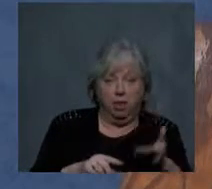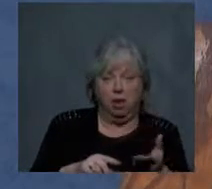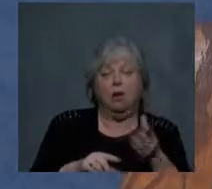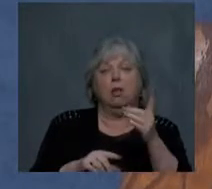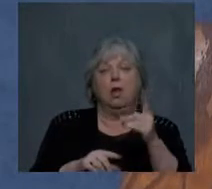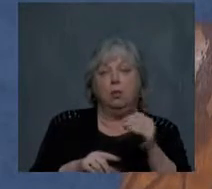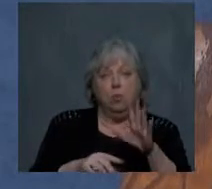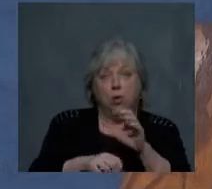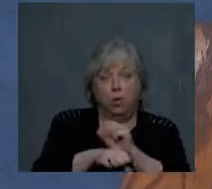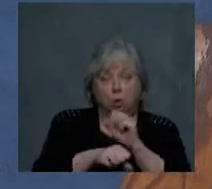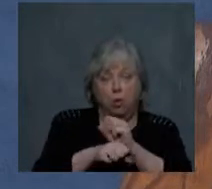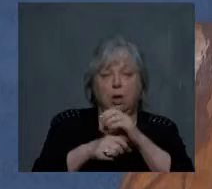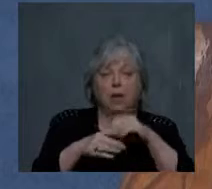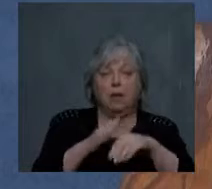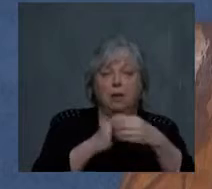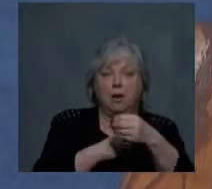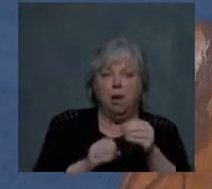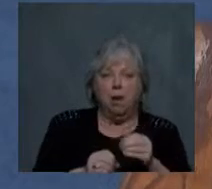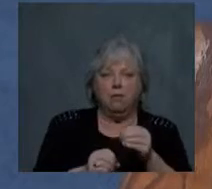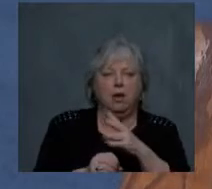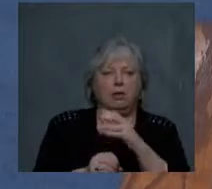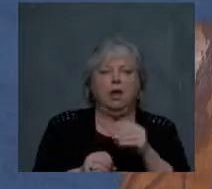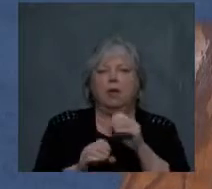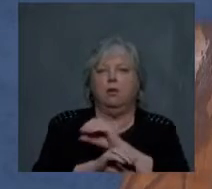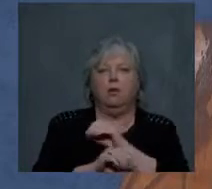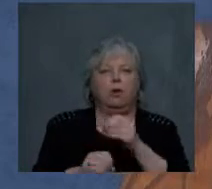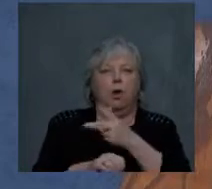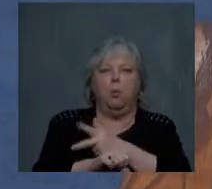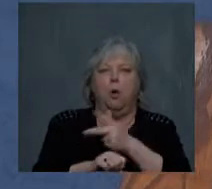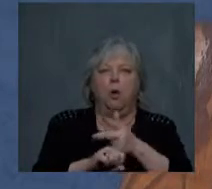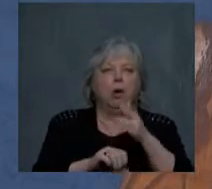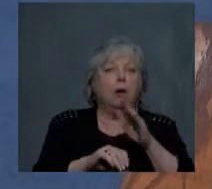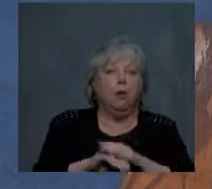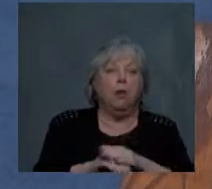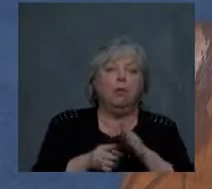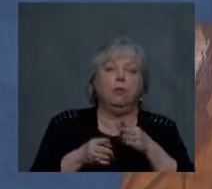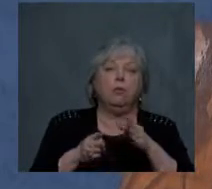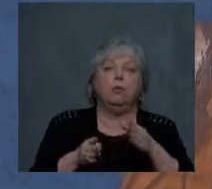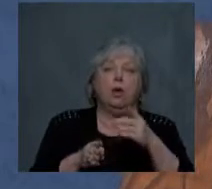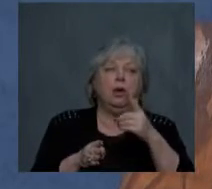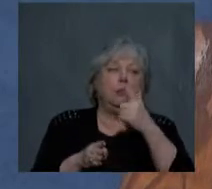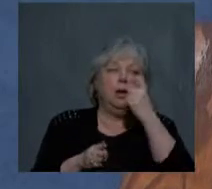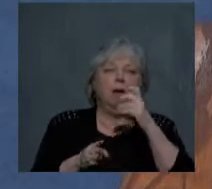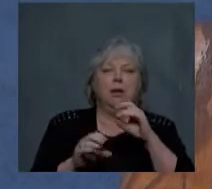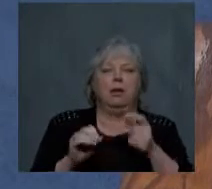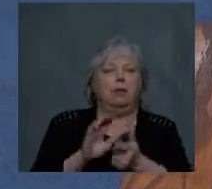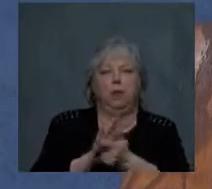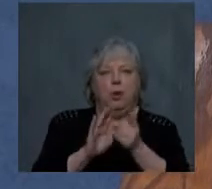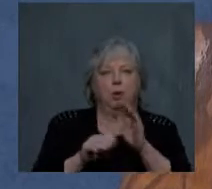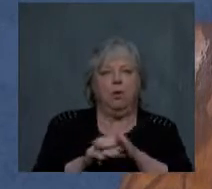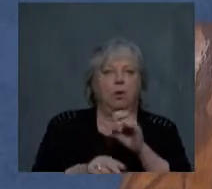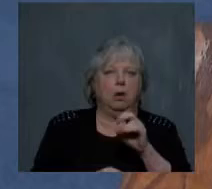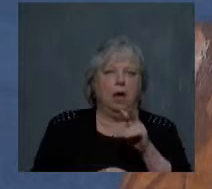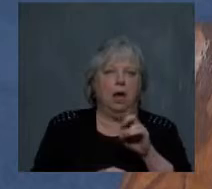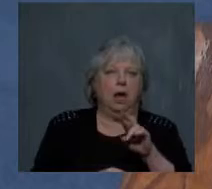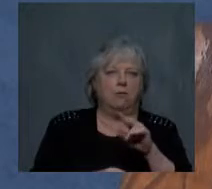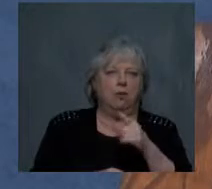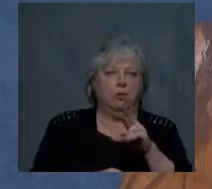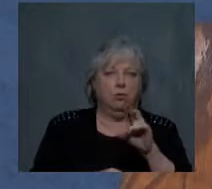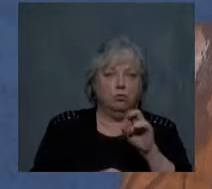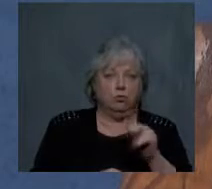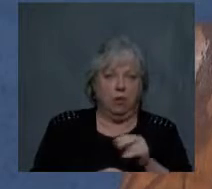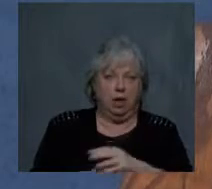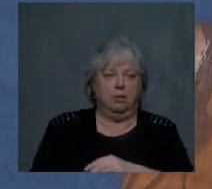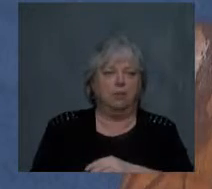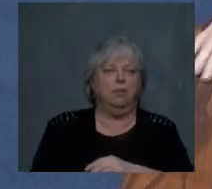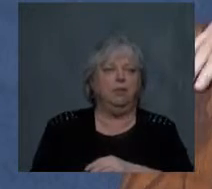their work. And there's no parking adjacent on the street on Evergreen because there's no parking allowed on Evergreen. And with the apron